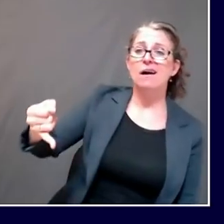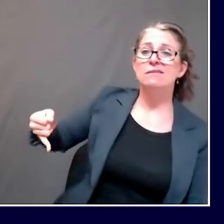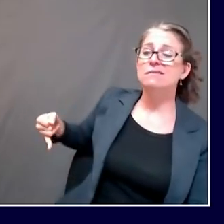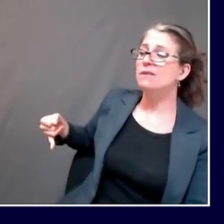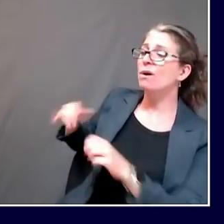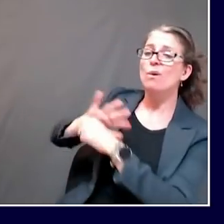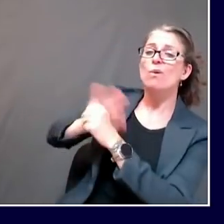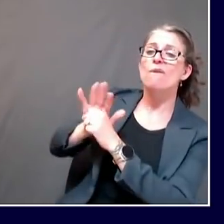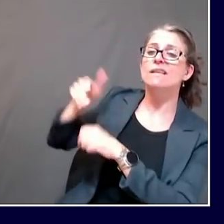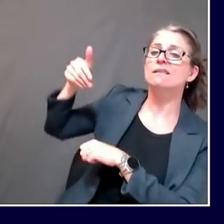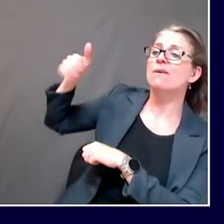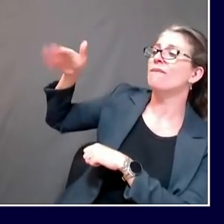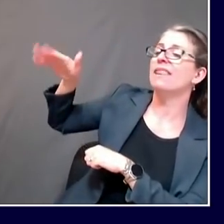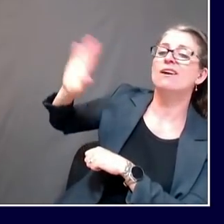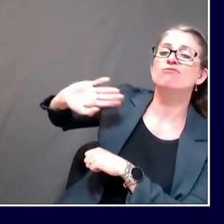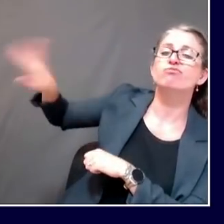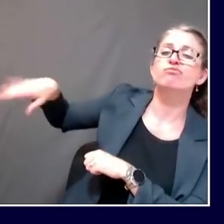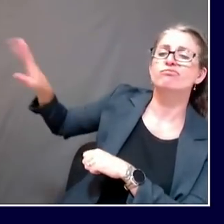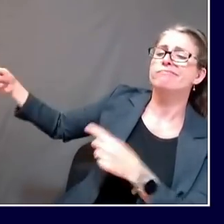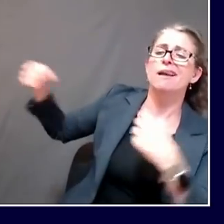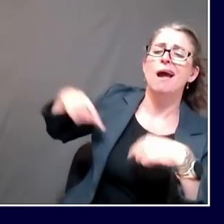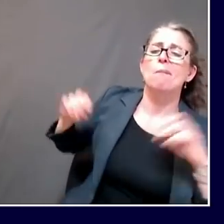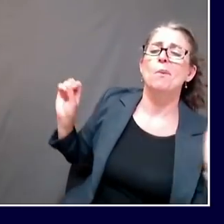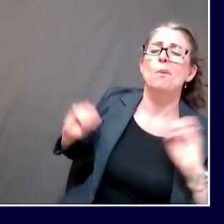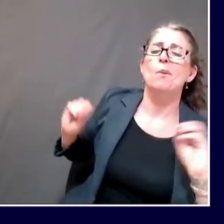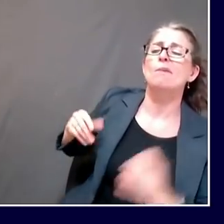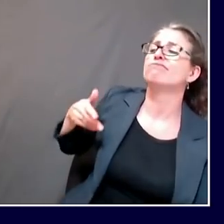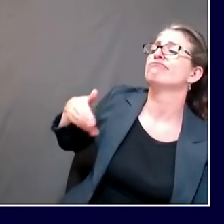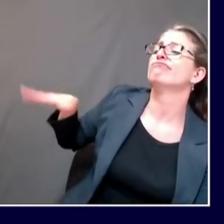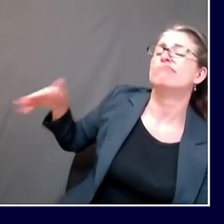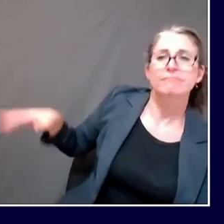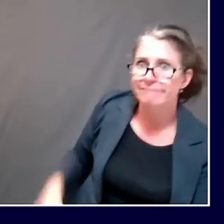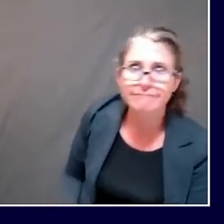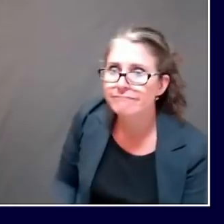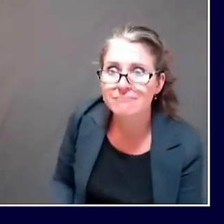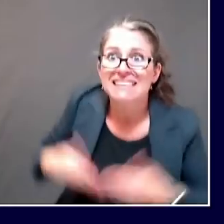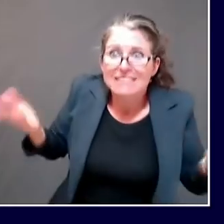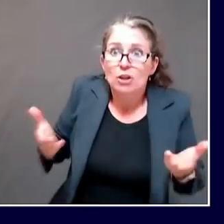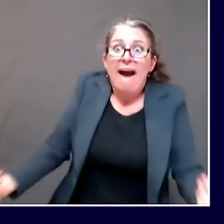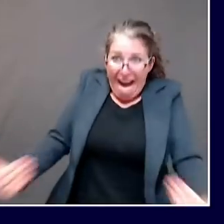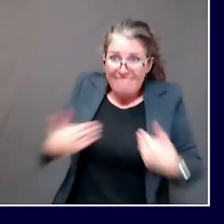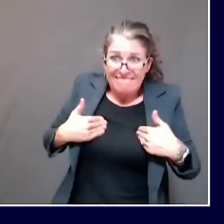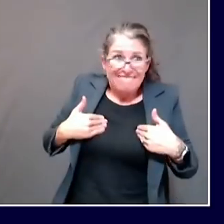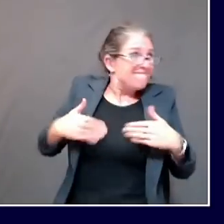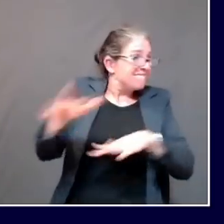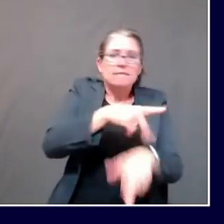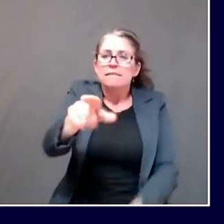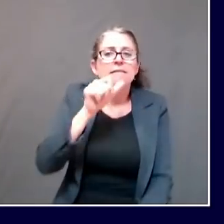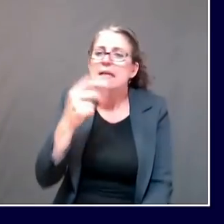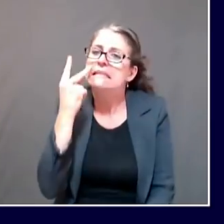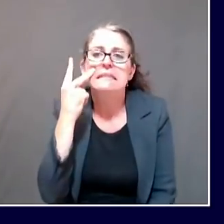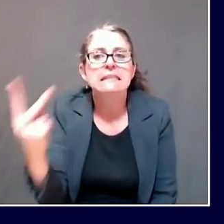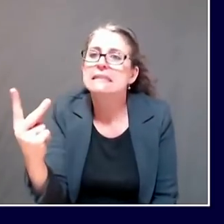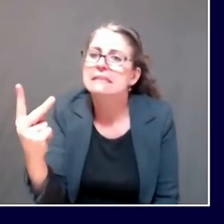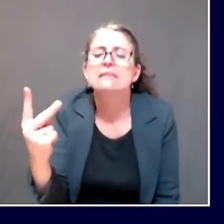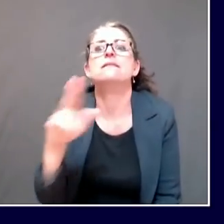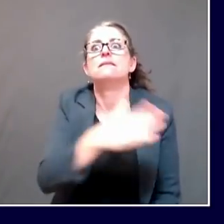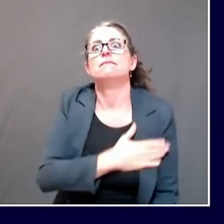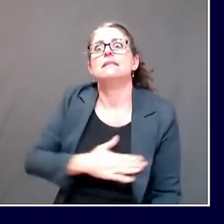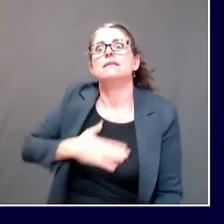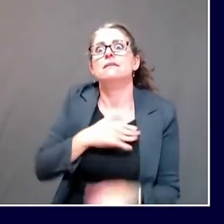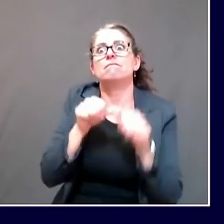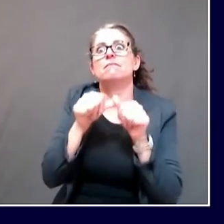for all good reasons. Wear face coverings, maintain 6 feet distance from others, wash